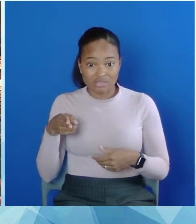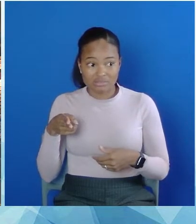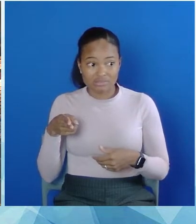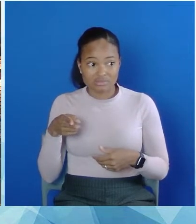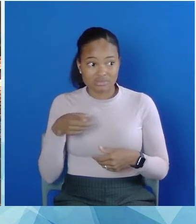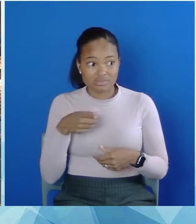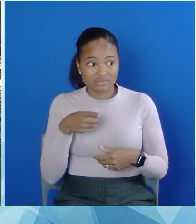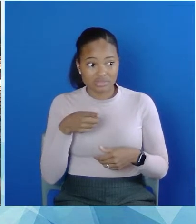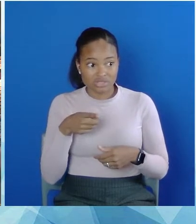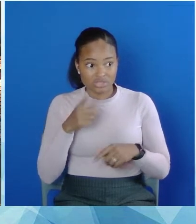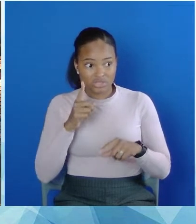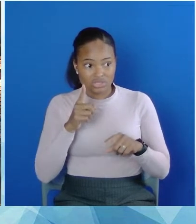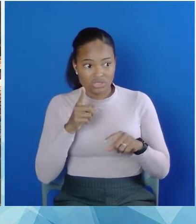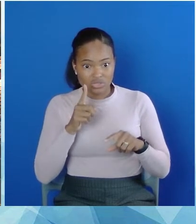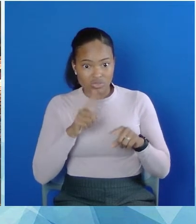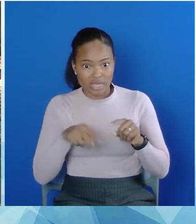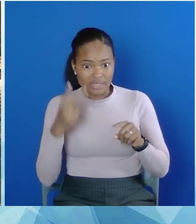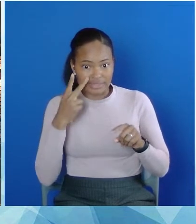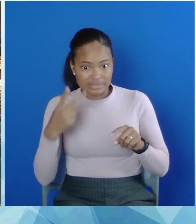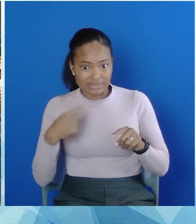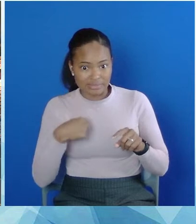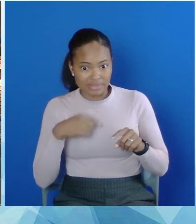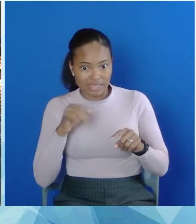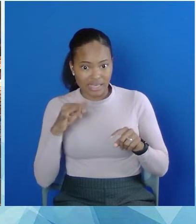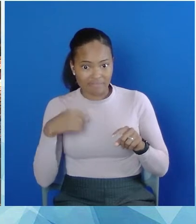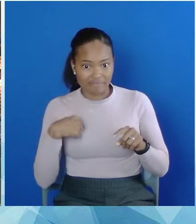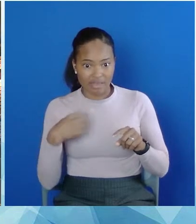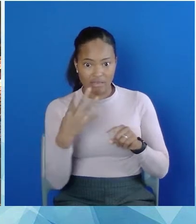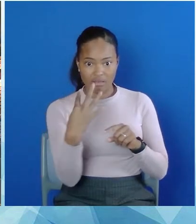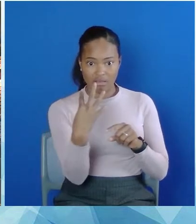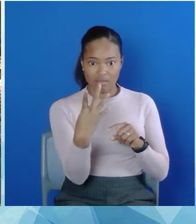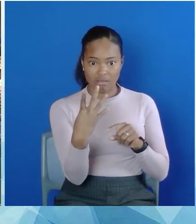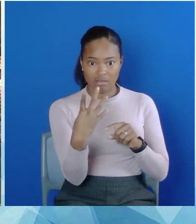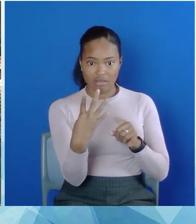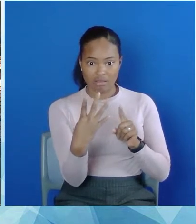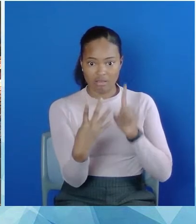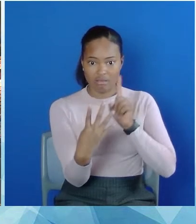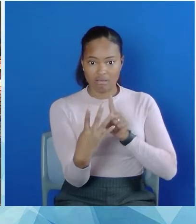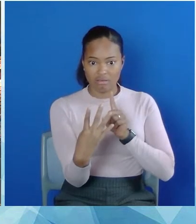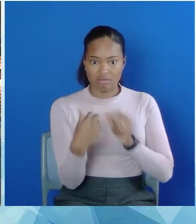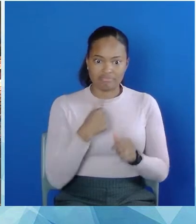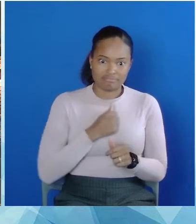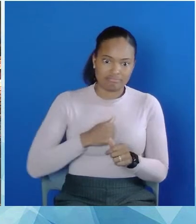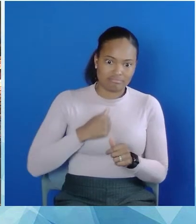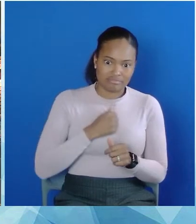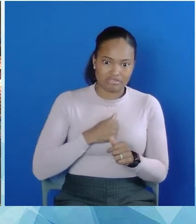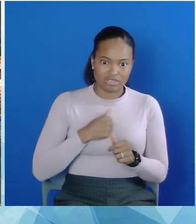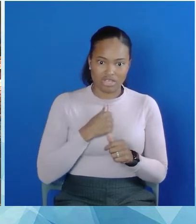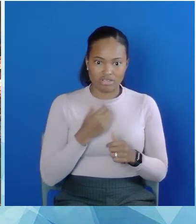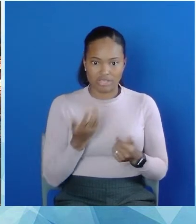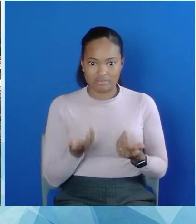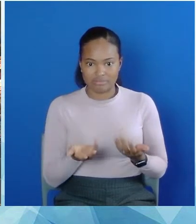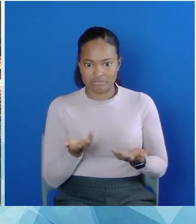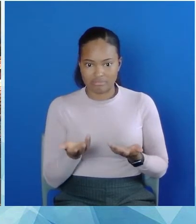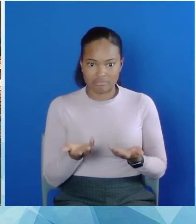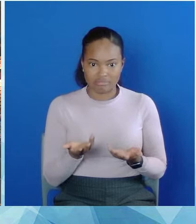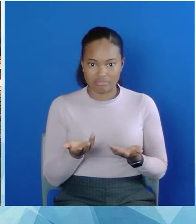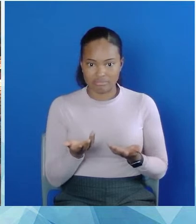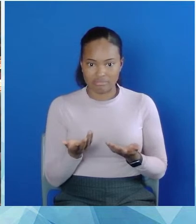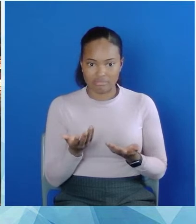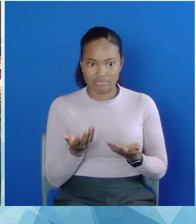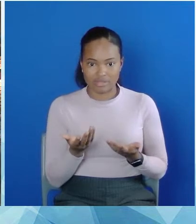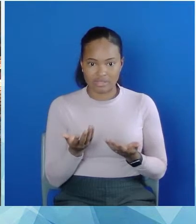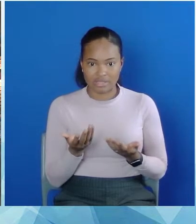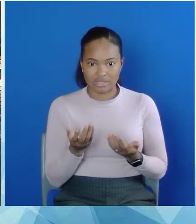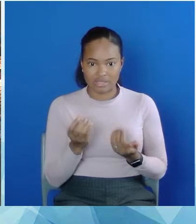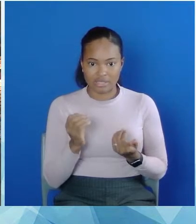stand in front of the camera, though. Oh, I see. All right, sorry, guys. The community, oh,